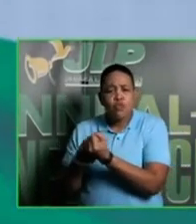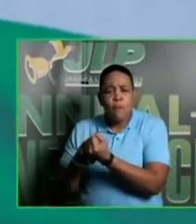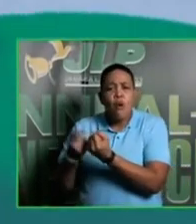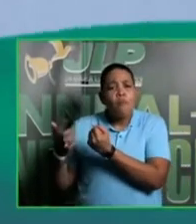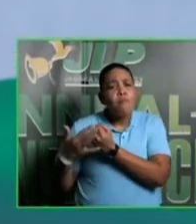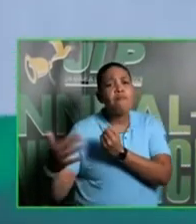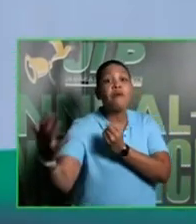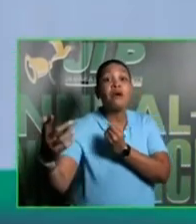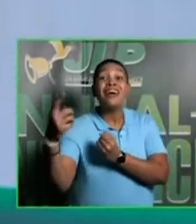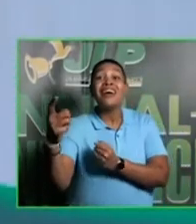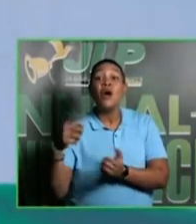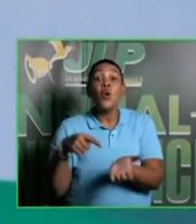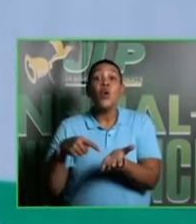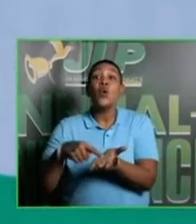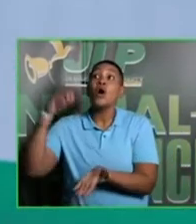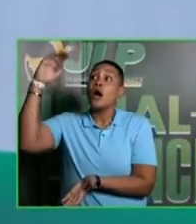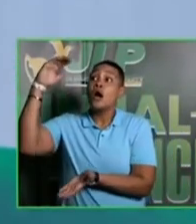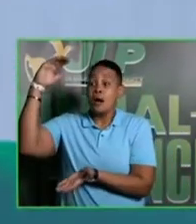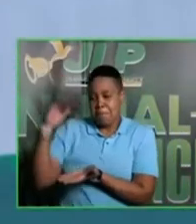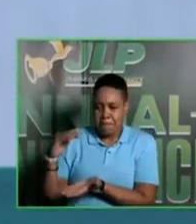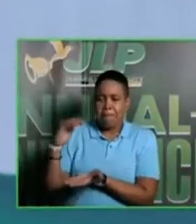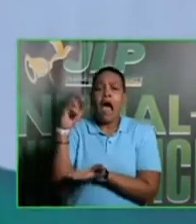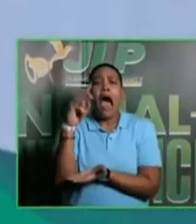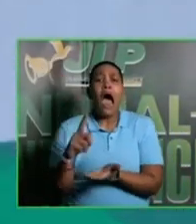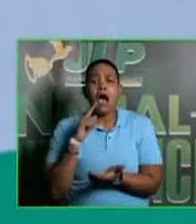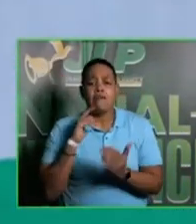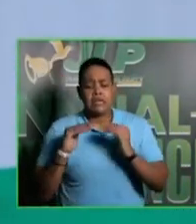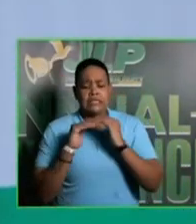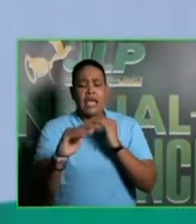Ultimately, cutting the debt in half, stabilizing the exchange rate,